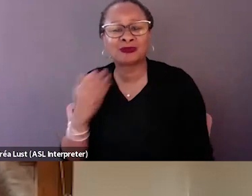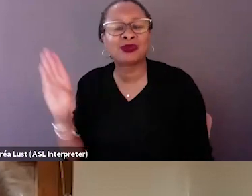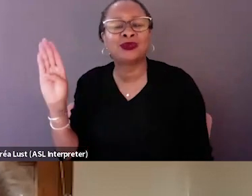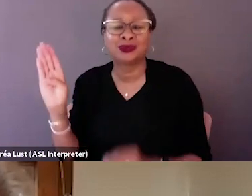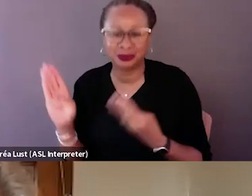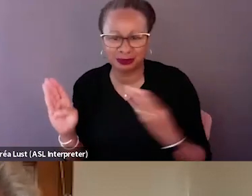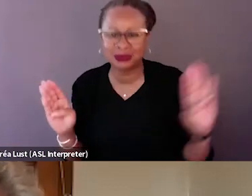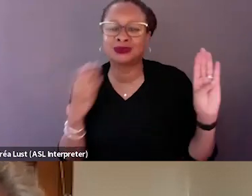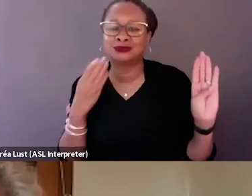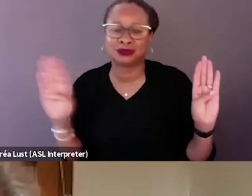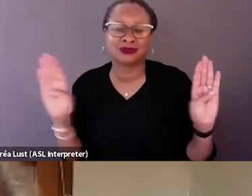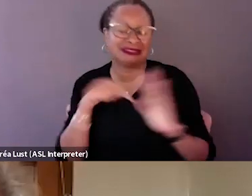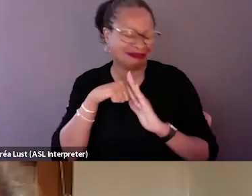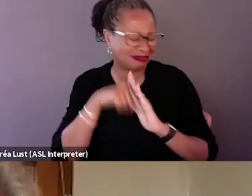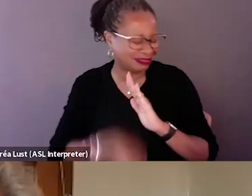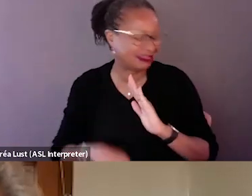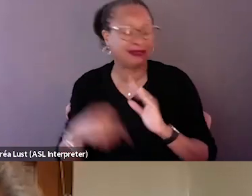blue, a very deep blue.